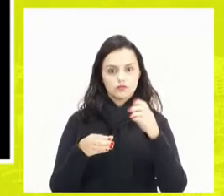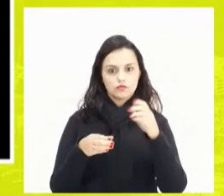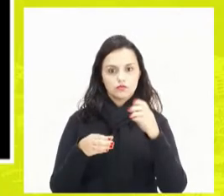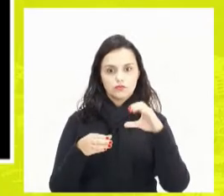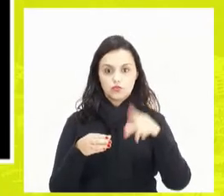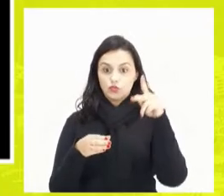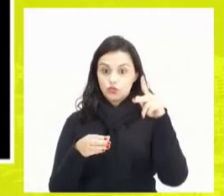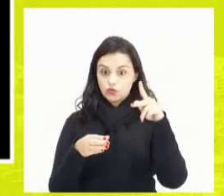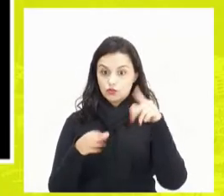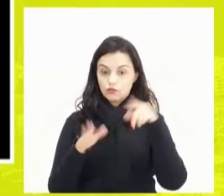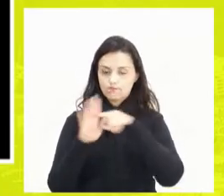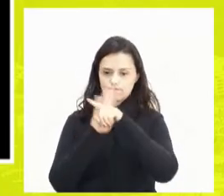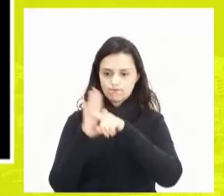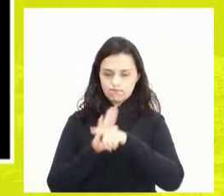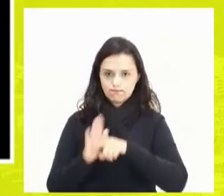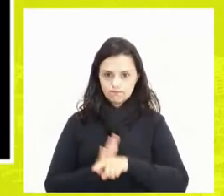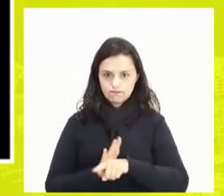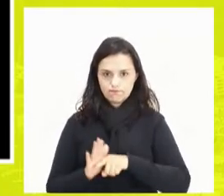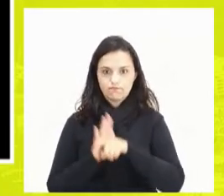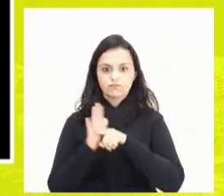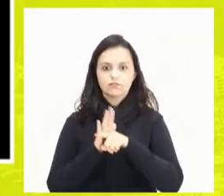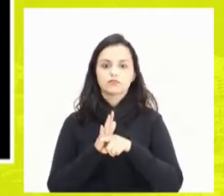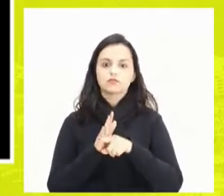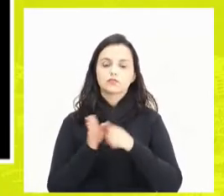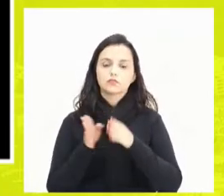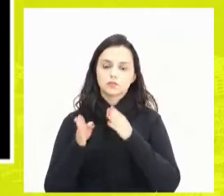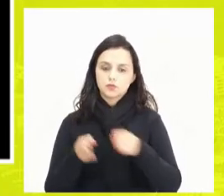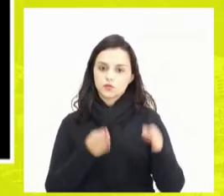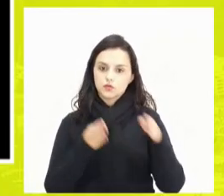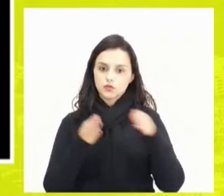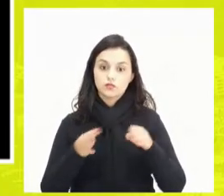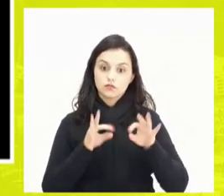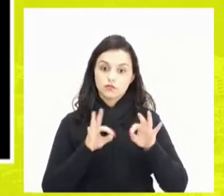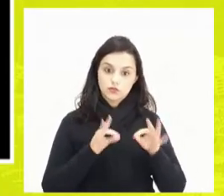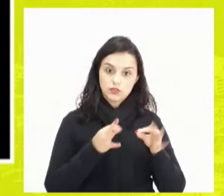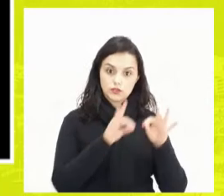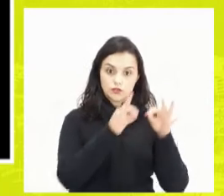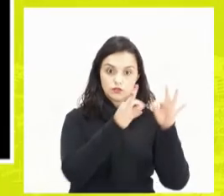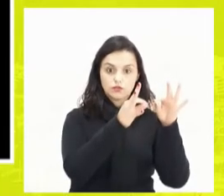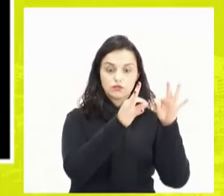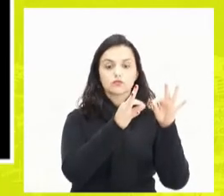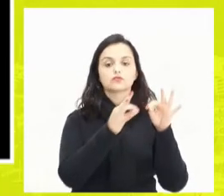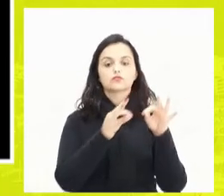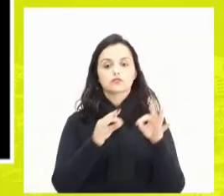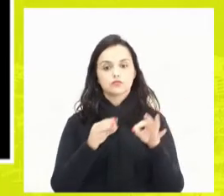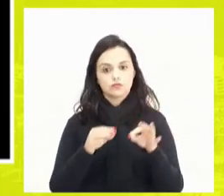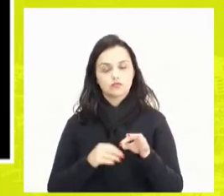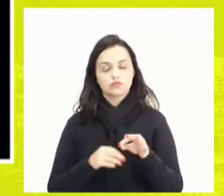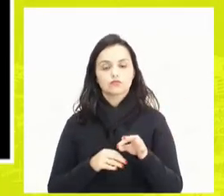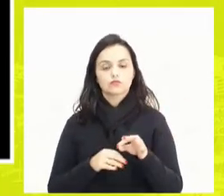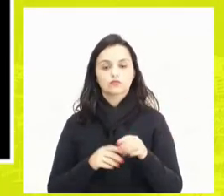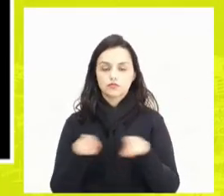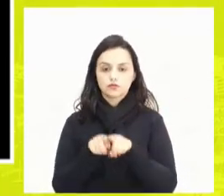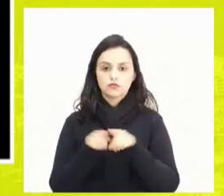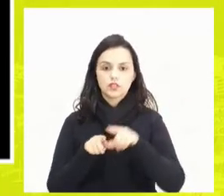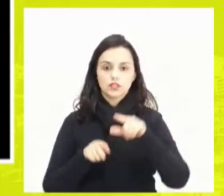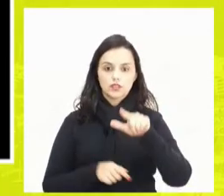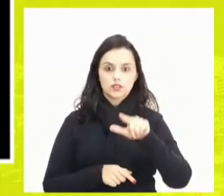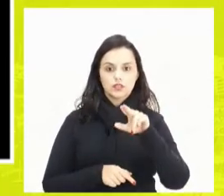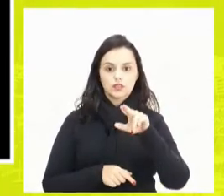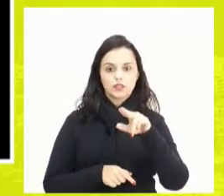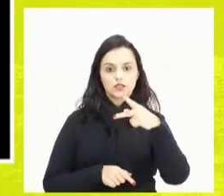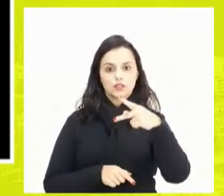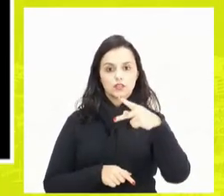and checking we know that the technology has a big role of it but lupa who